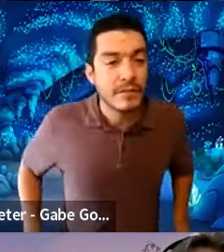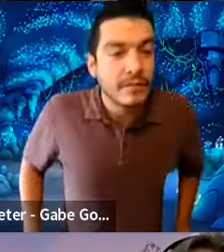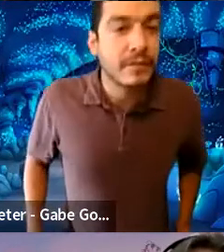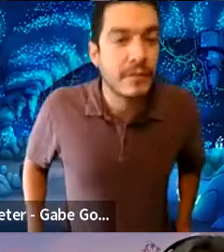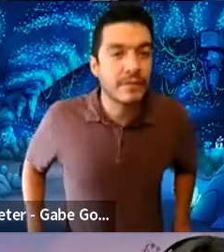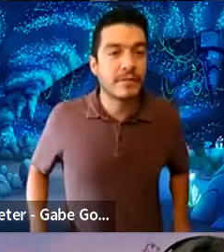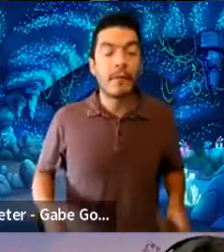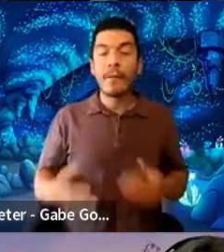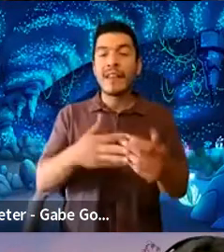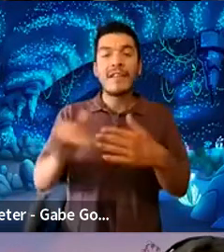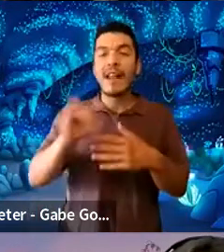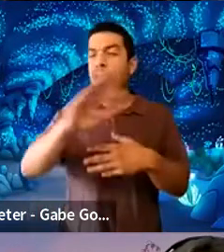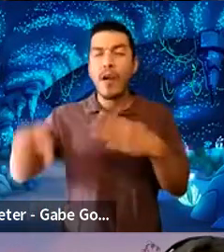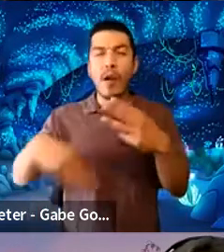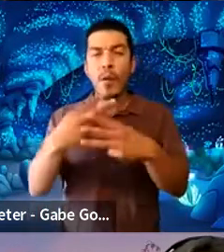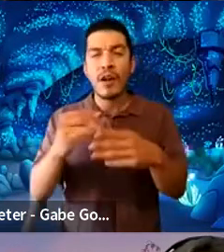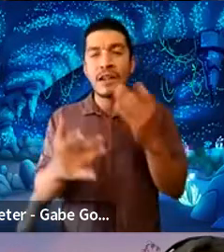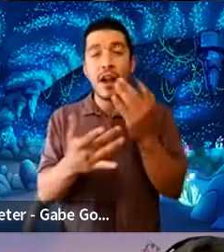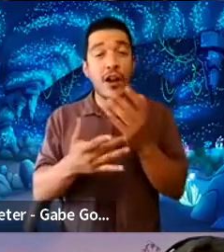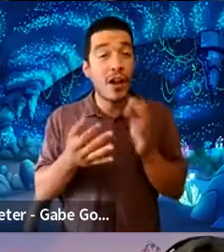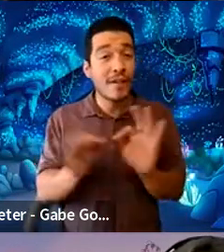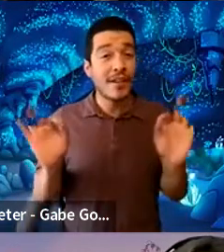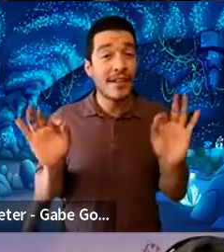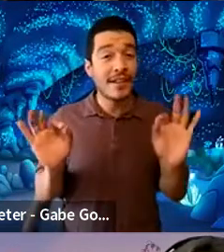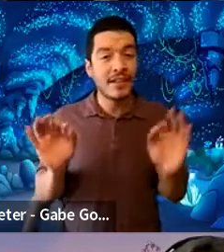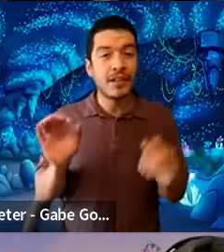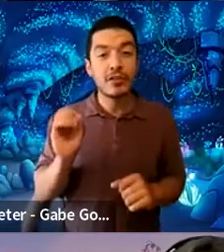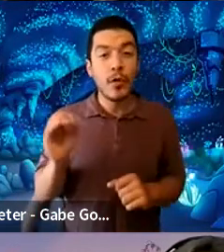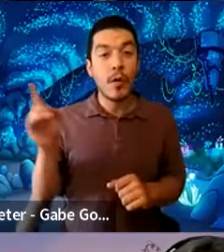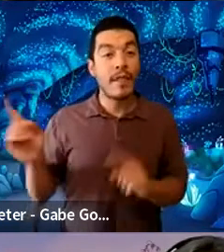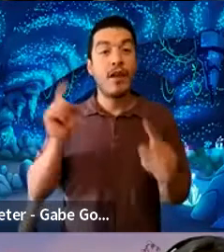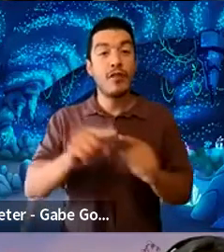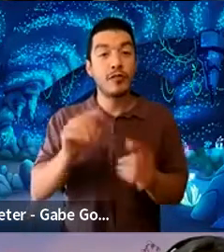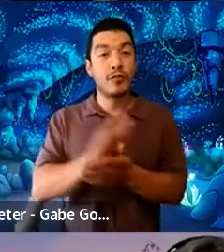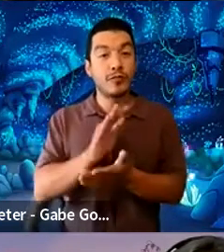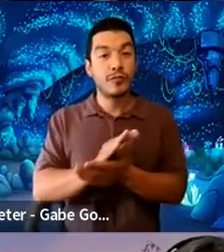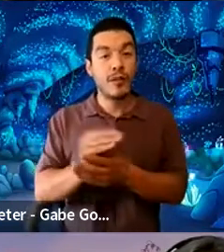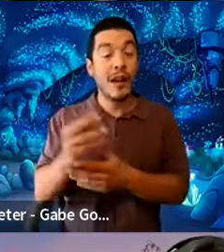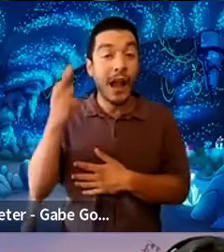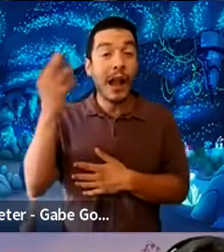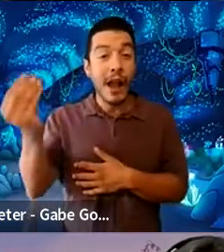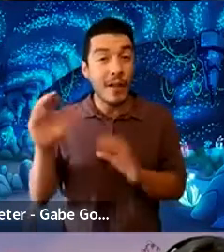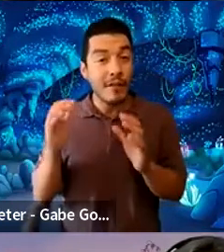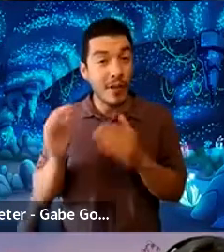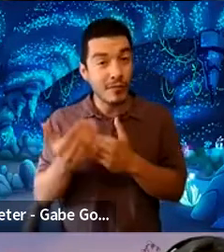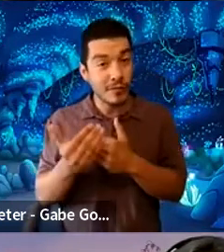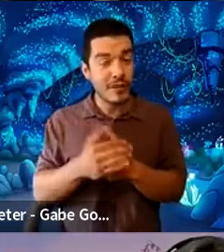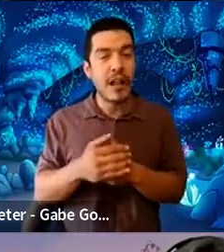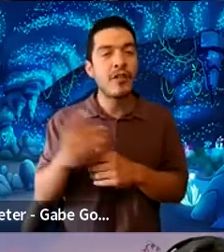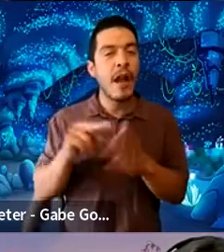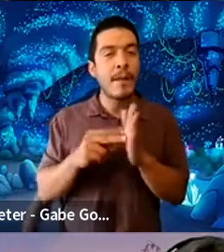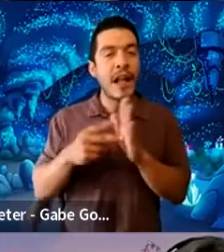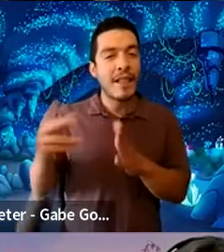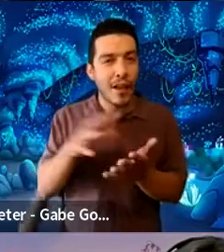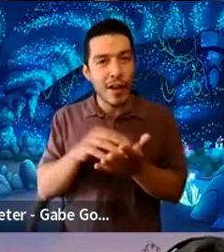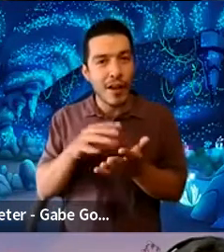whole world is technology free. So, you know, they go to school and it's an outdoor classroom. So it means that they're